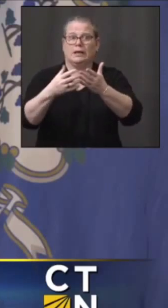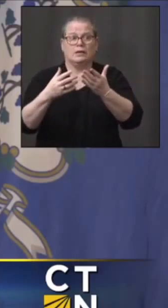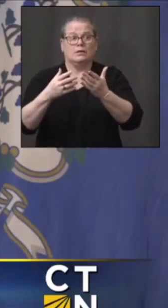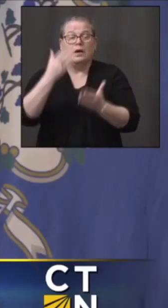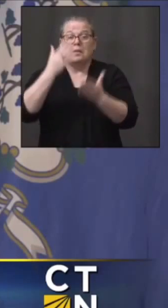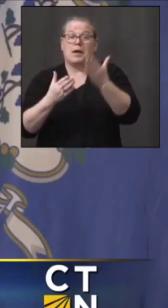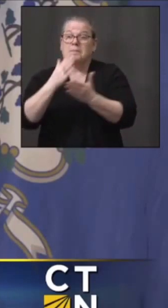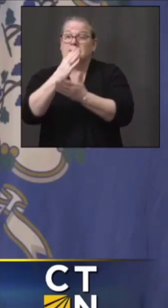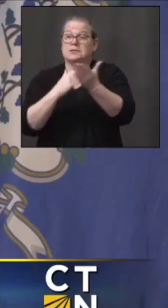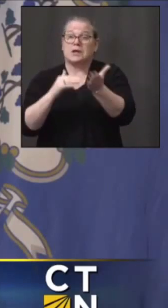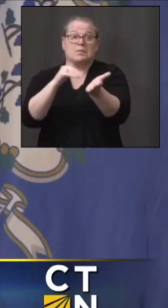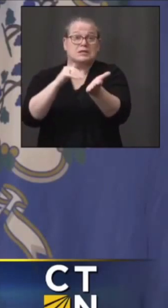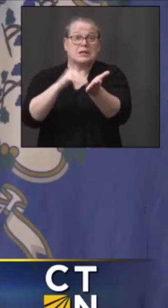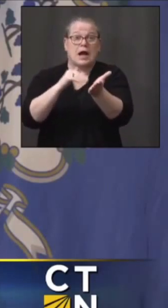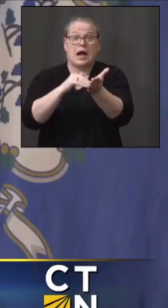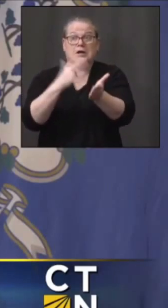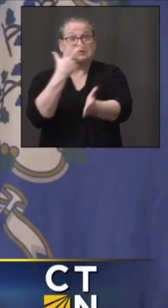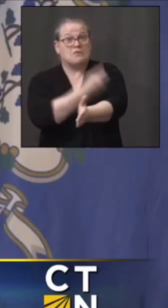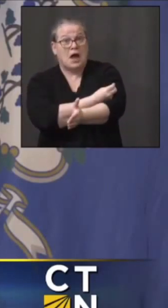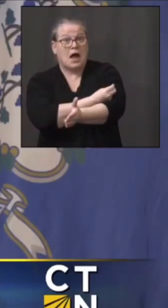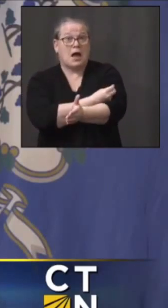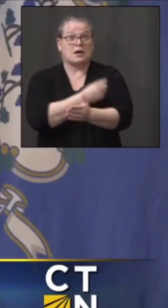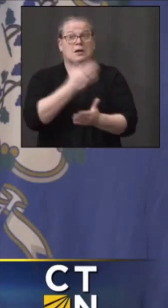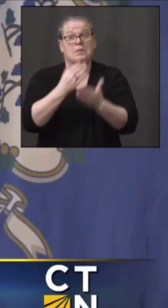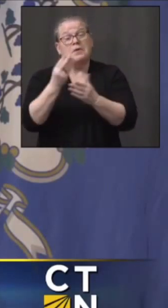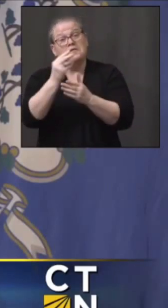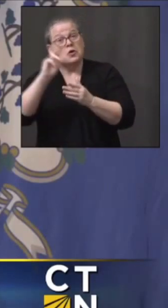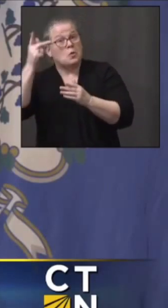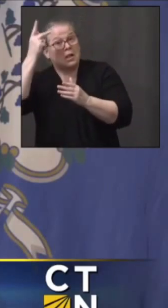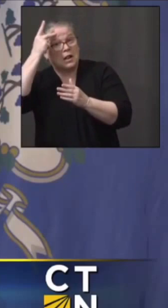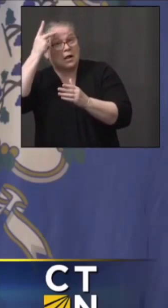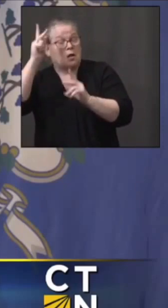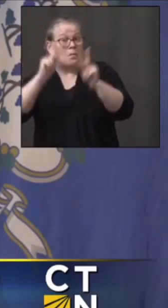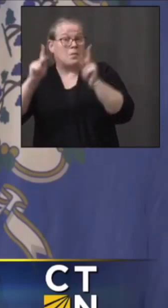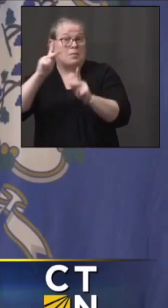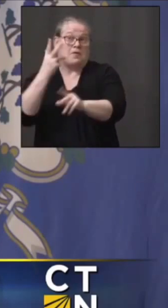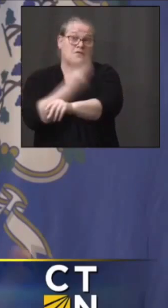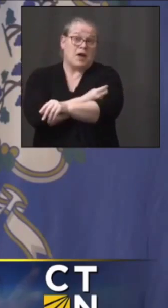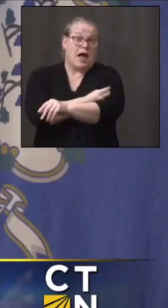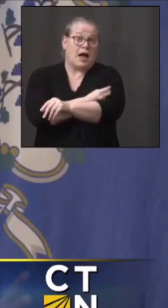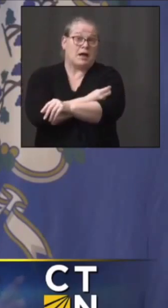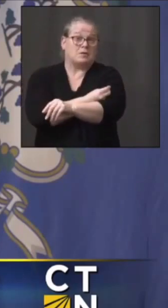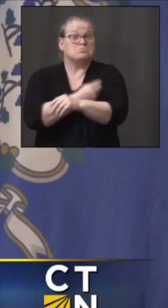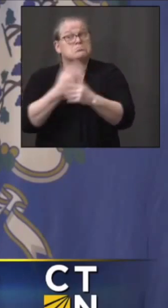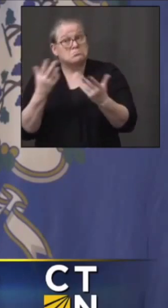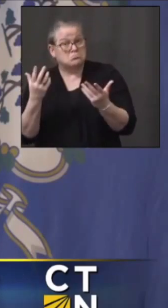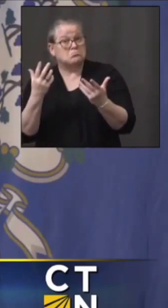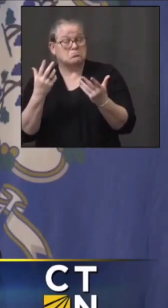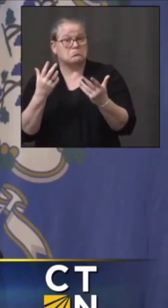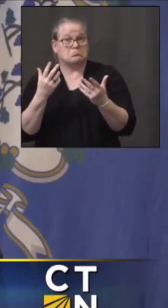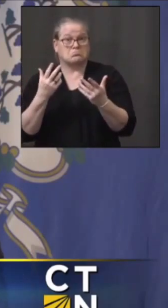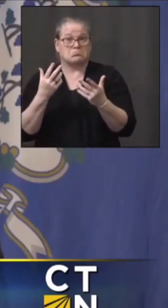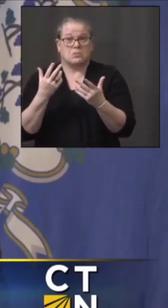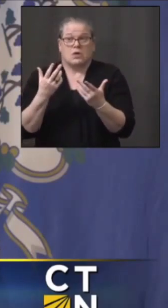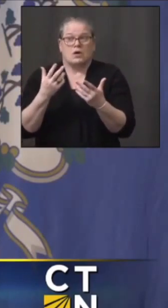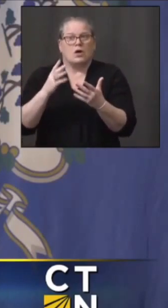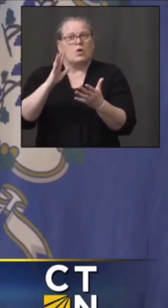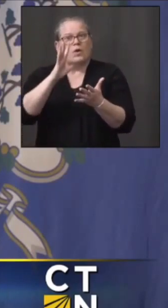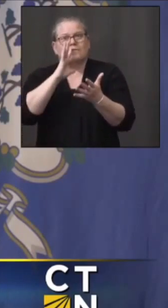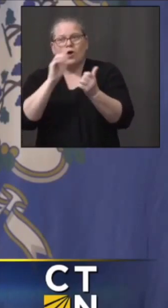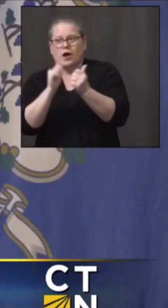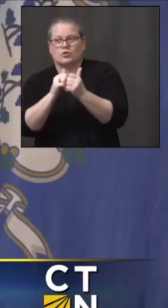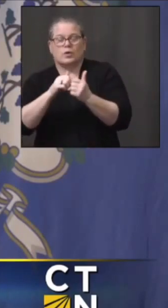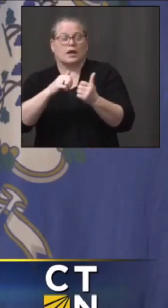get the vaccination. Maybe a couple of leading political people get the vaccination early on. We're certainly talking to the ministers, getting into